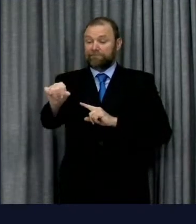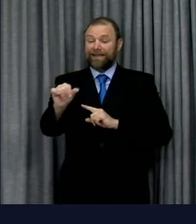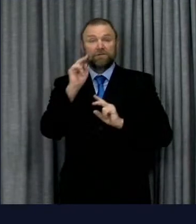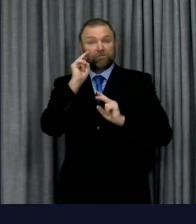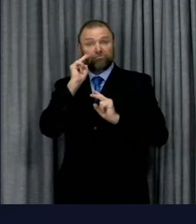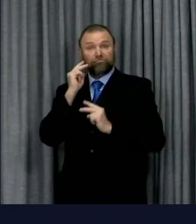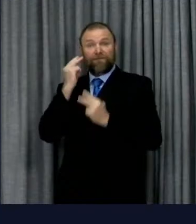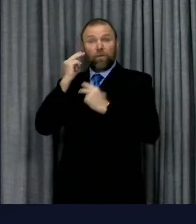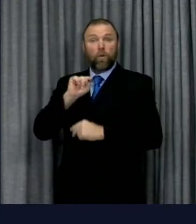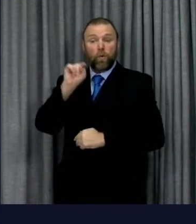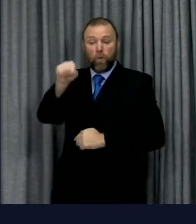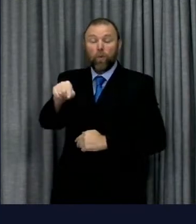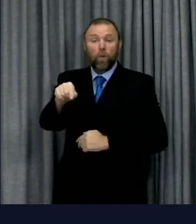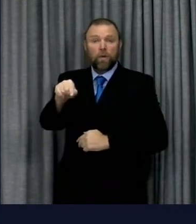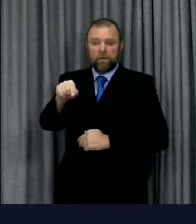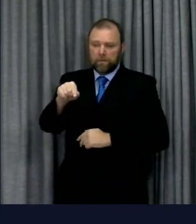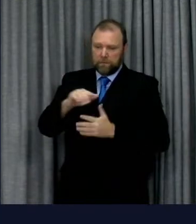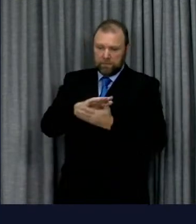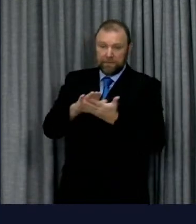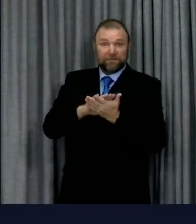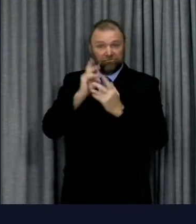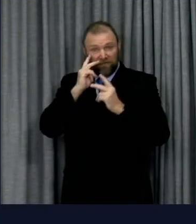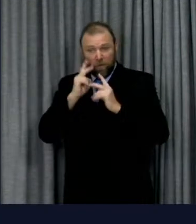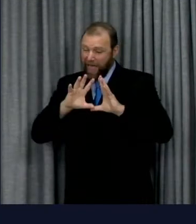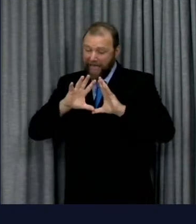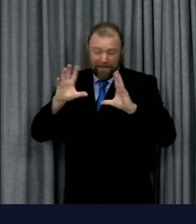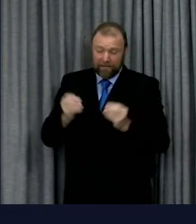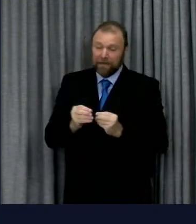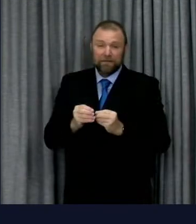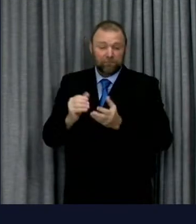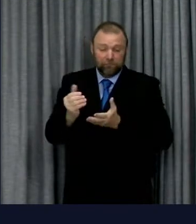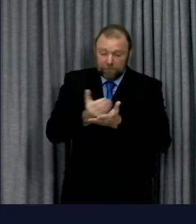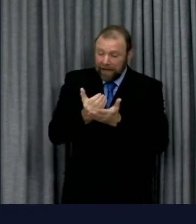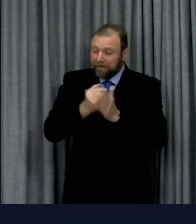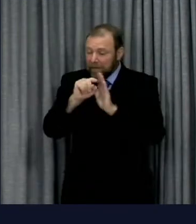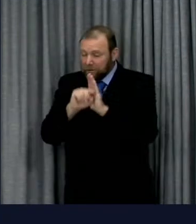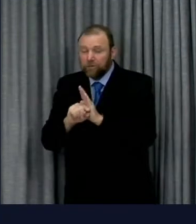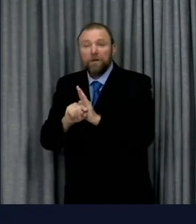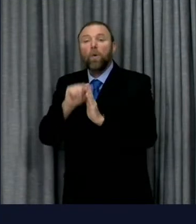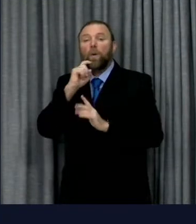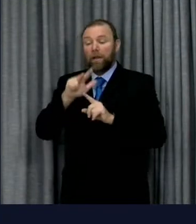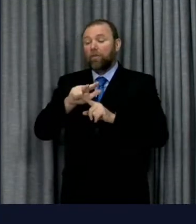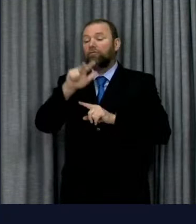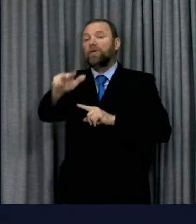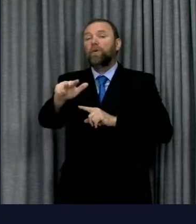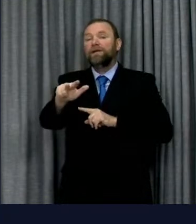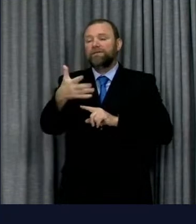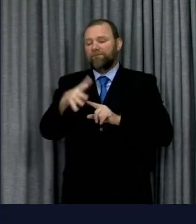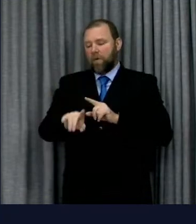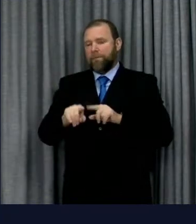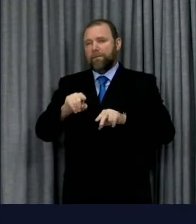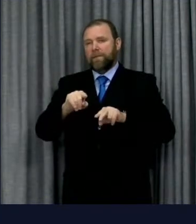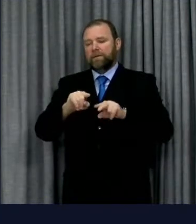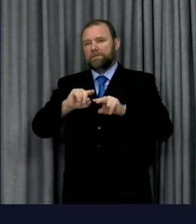regulations, including all the protective measures we have in place, will then be in 3 weeks' time.